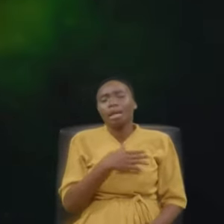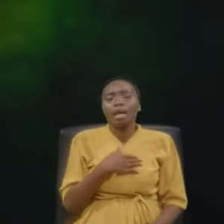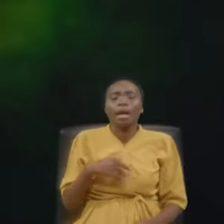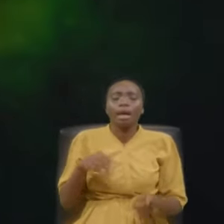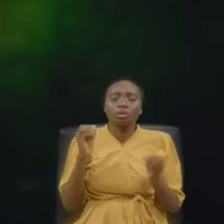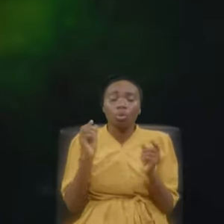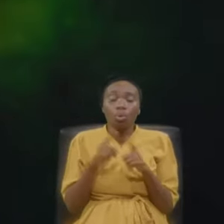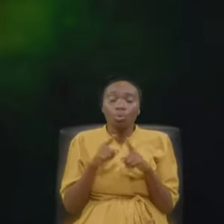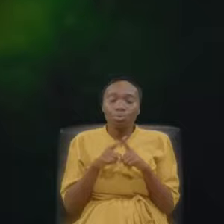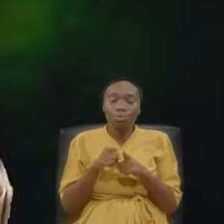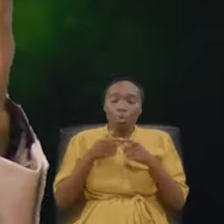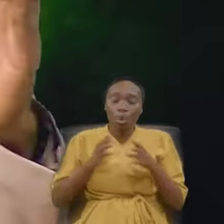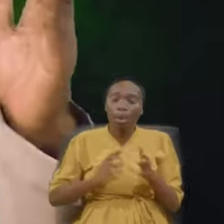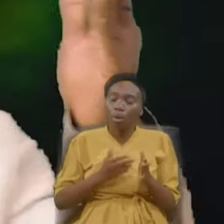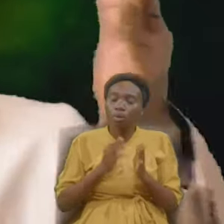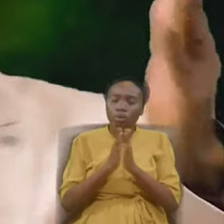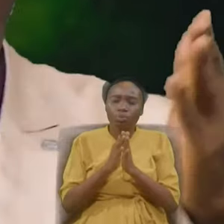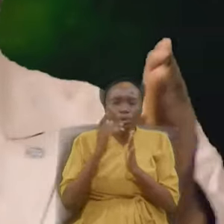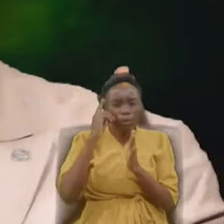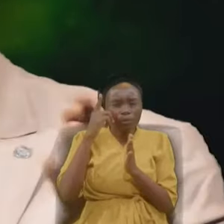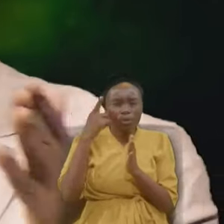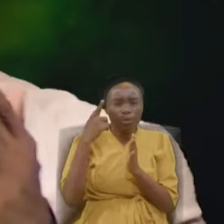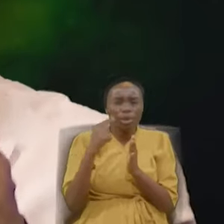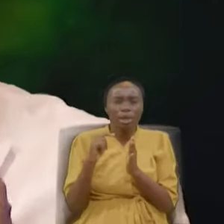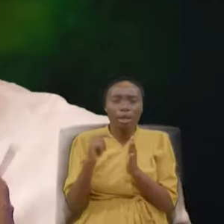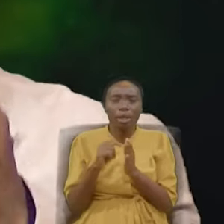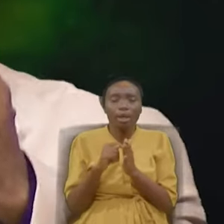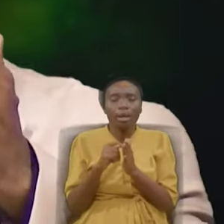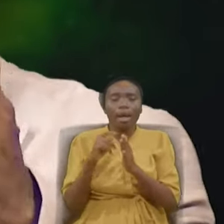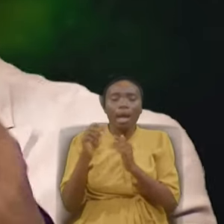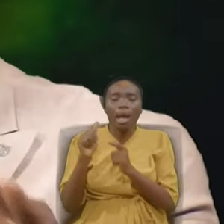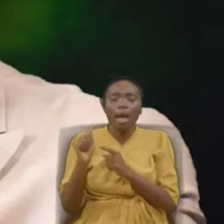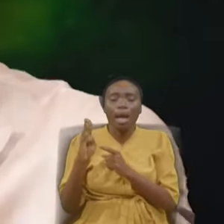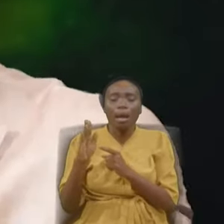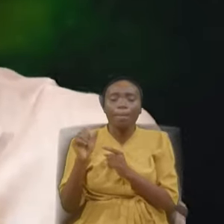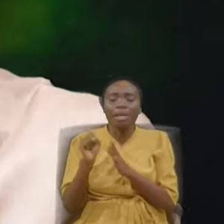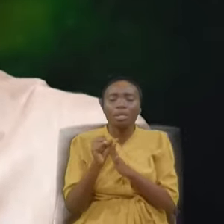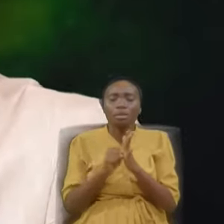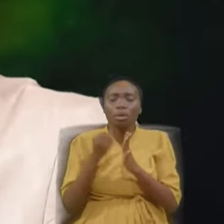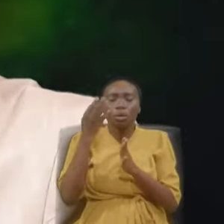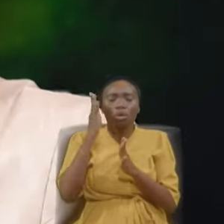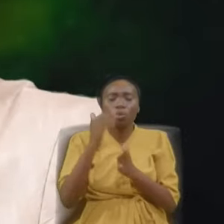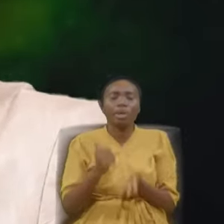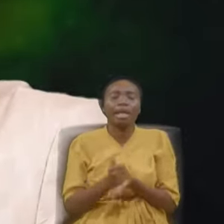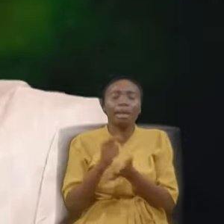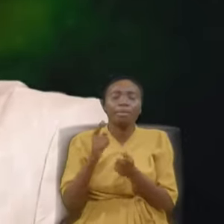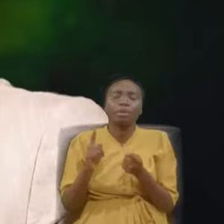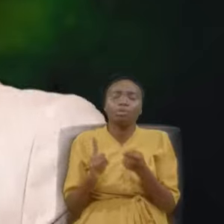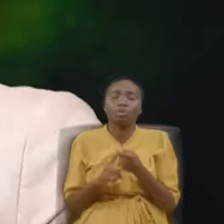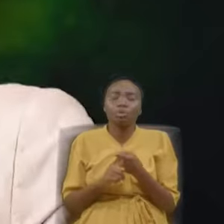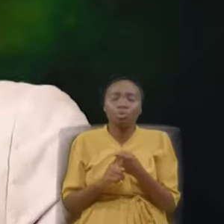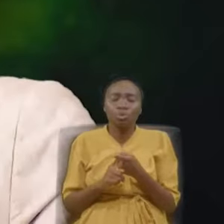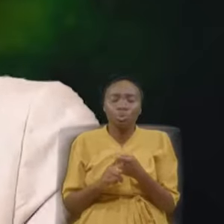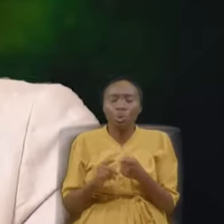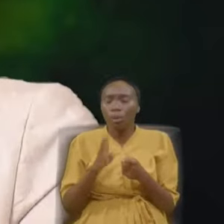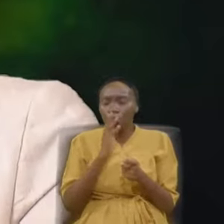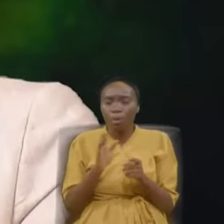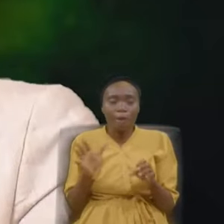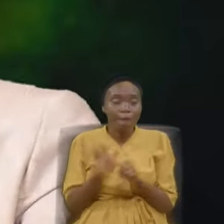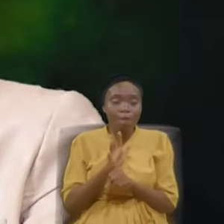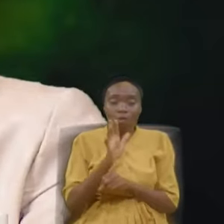us pray for the Alpha location. God will also help them to get fully